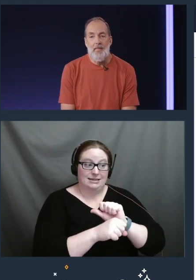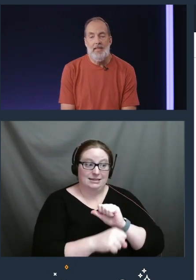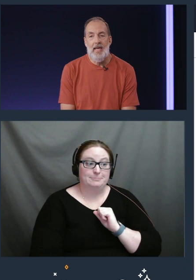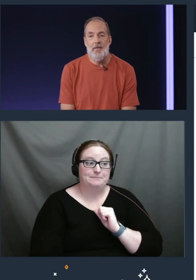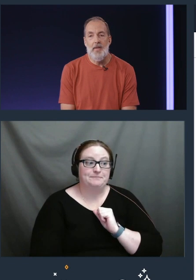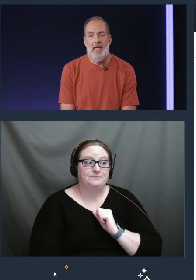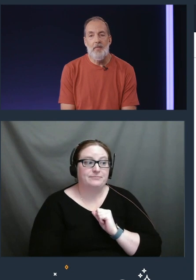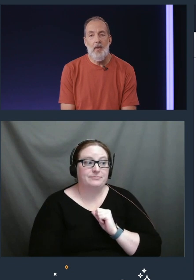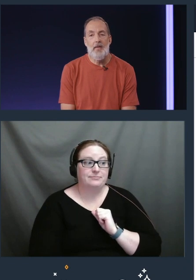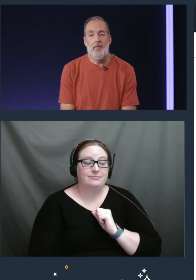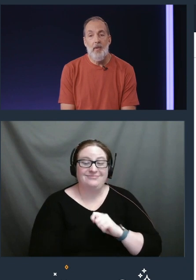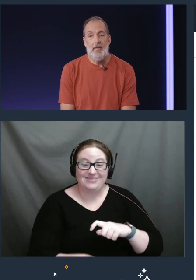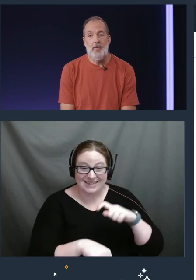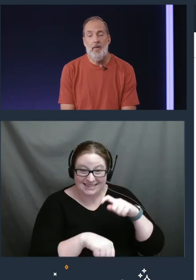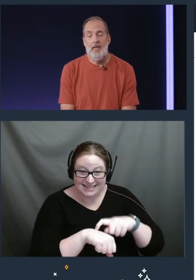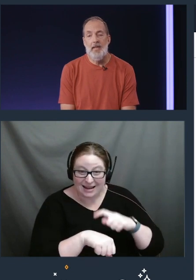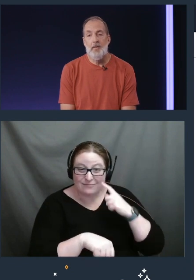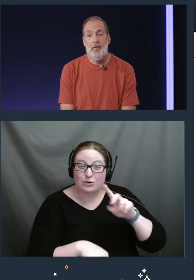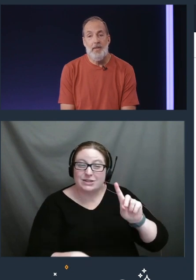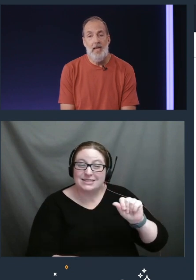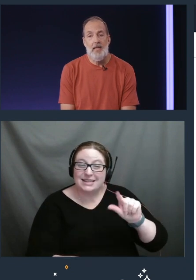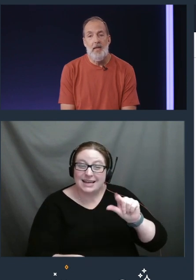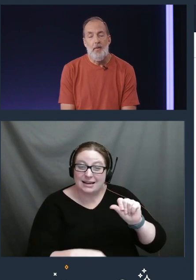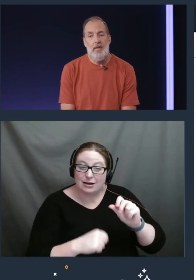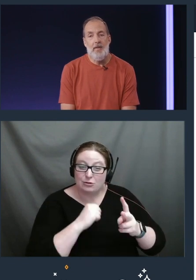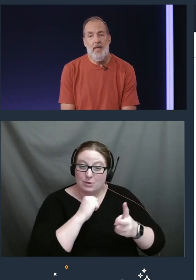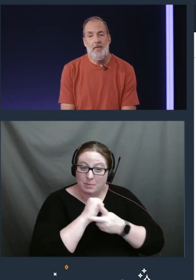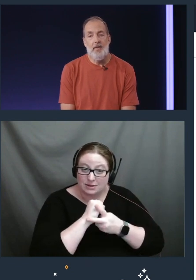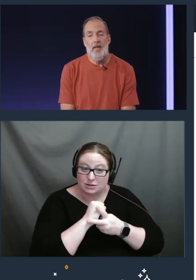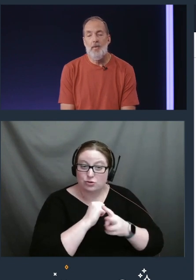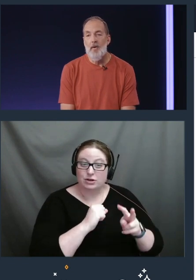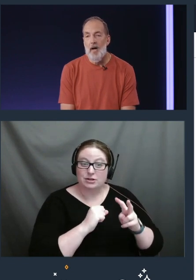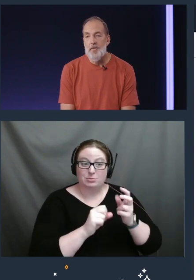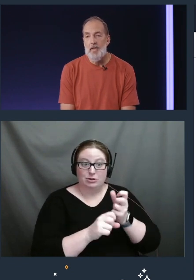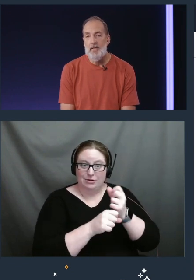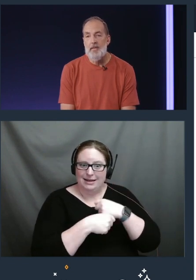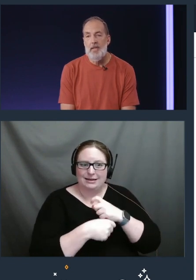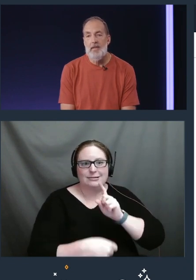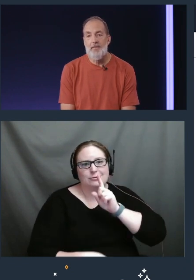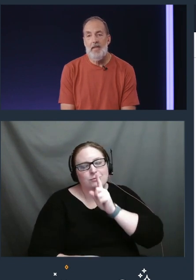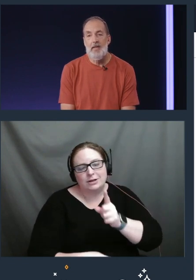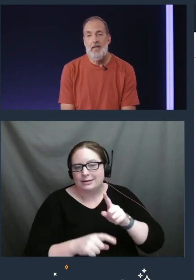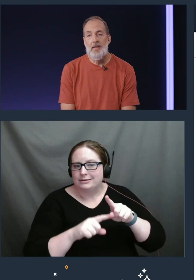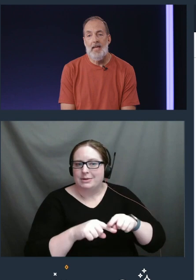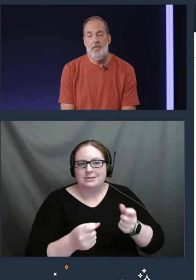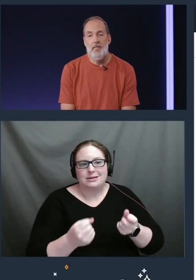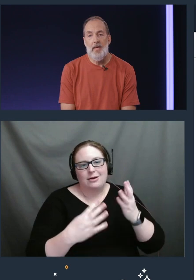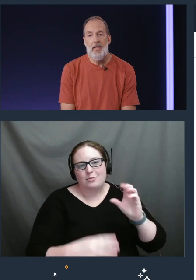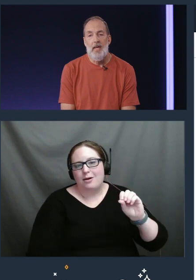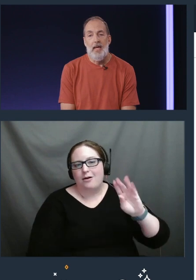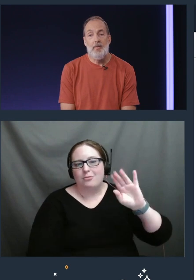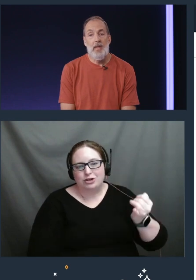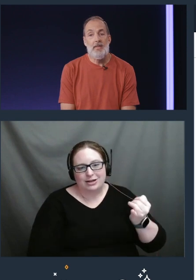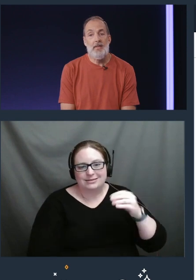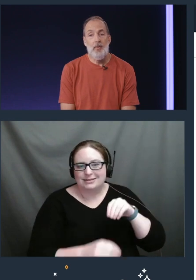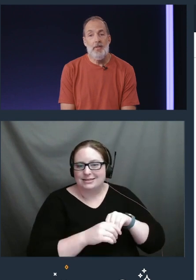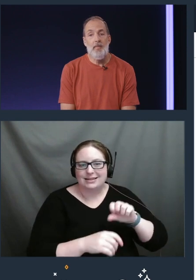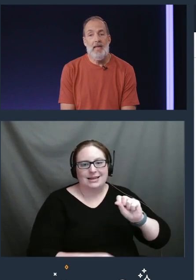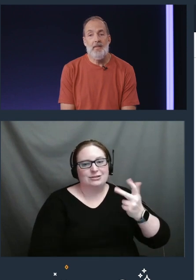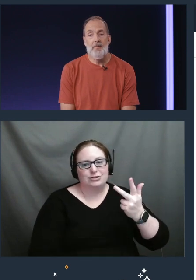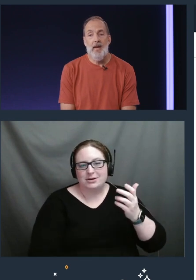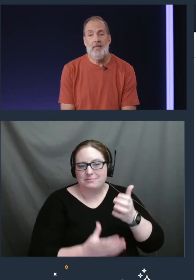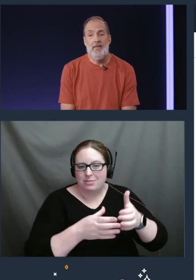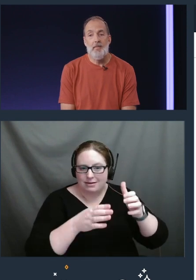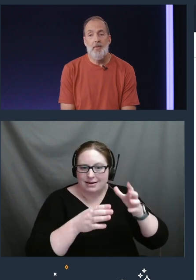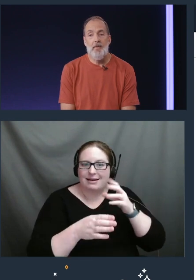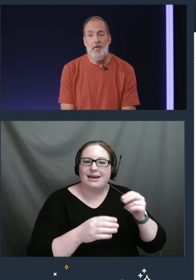The time it takes for the data repository to get created really depends on the number of objects in the S3 bucket, as well as the storage